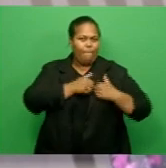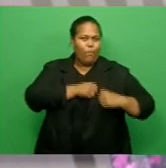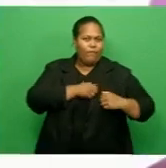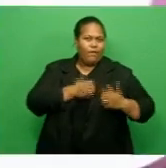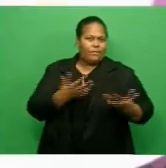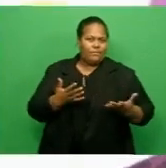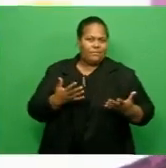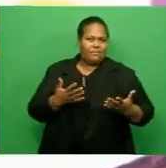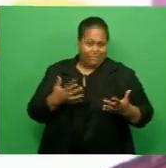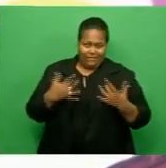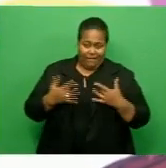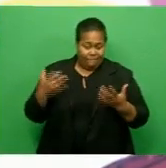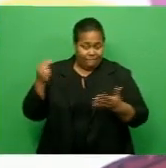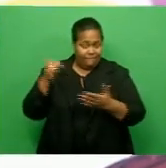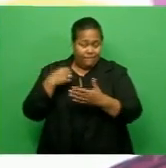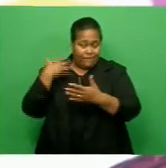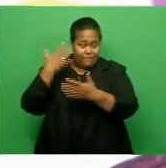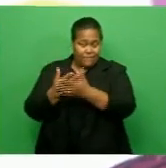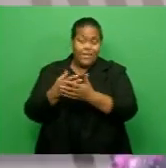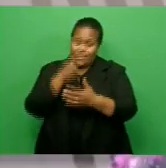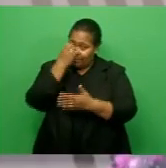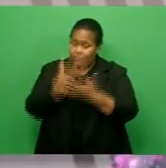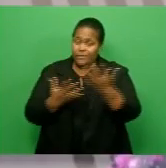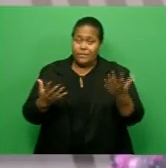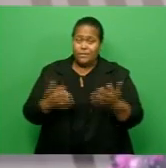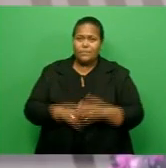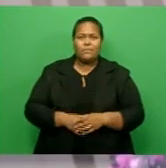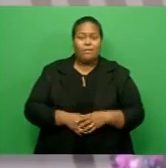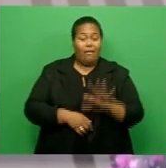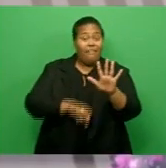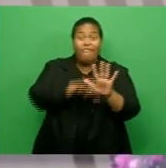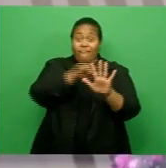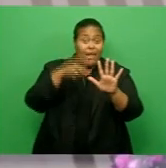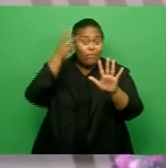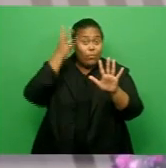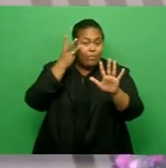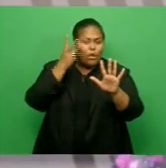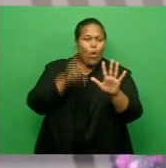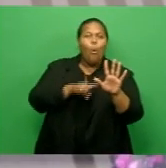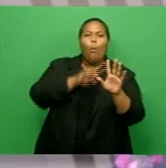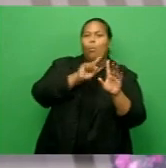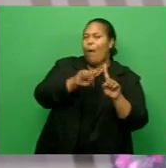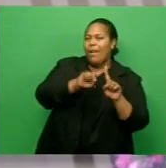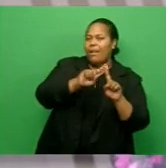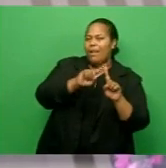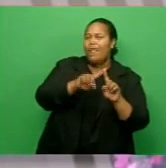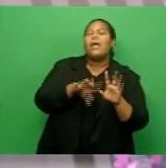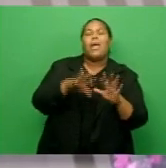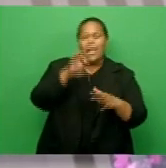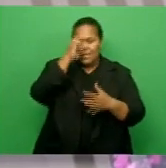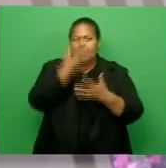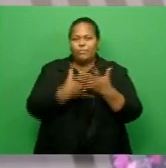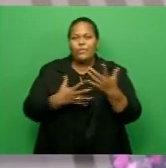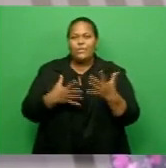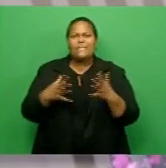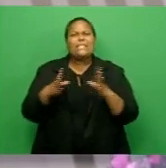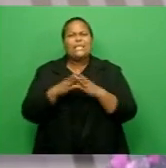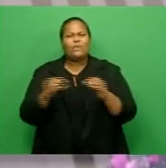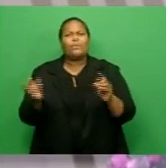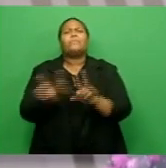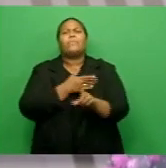lifetime. 1 in 5 women have experienced sexual harassment in a